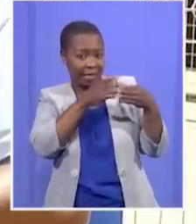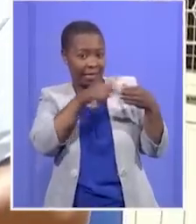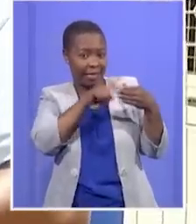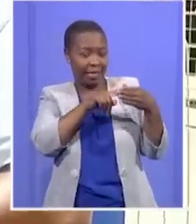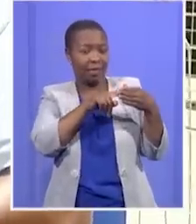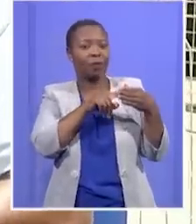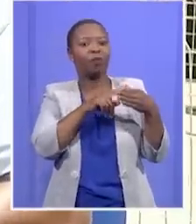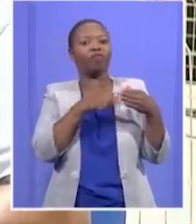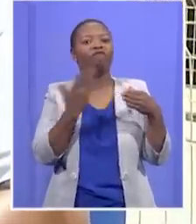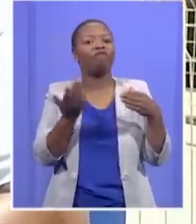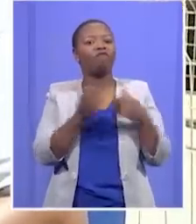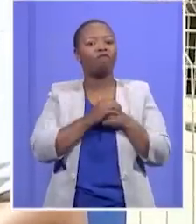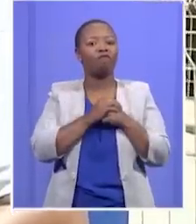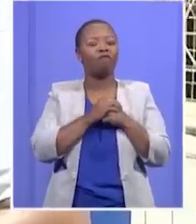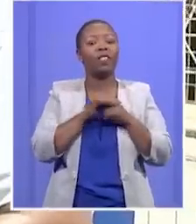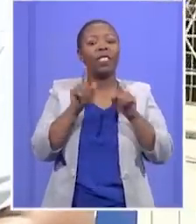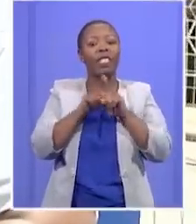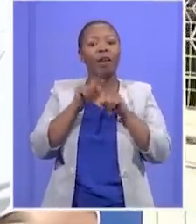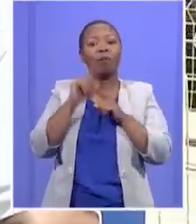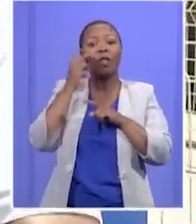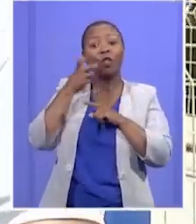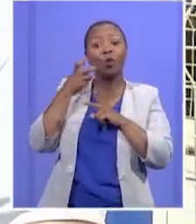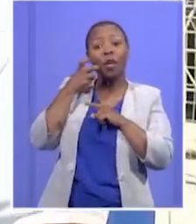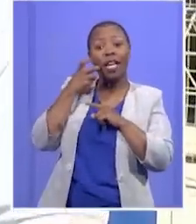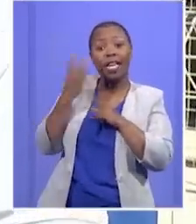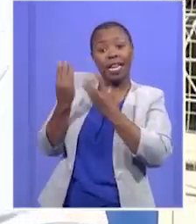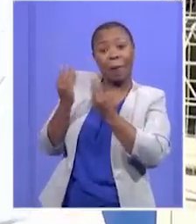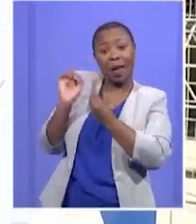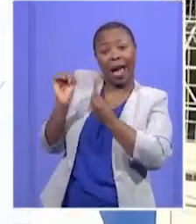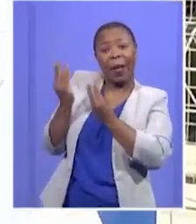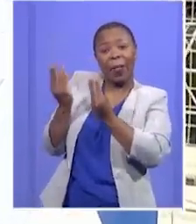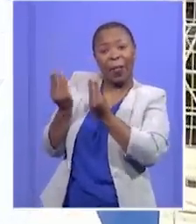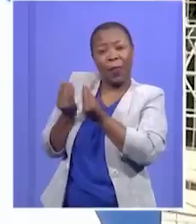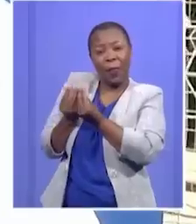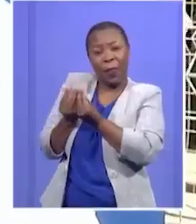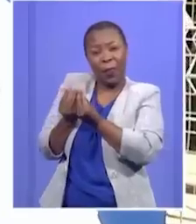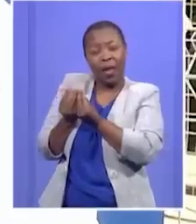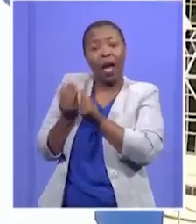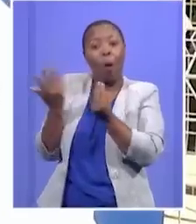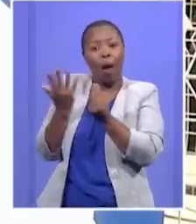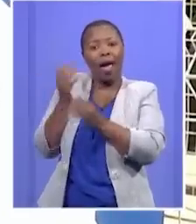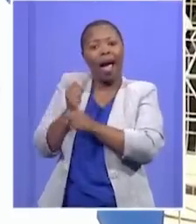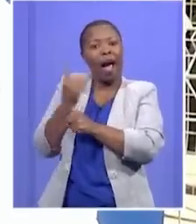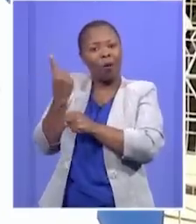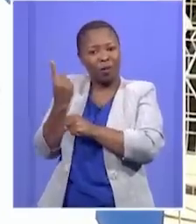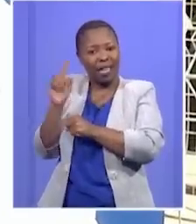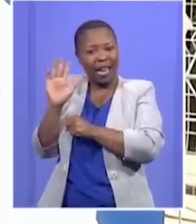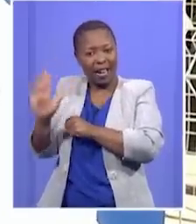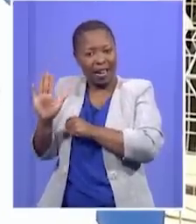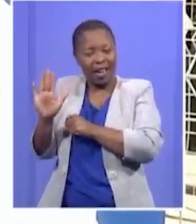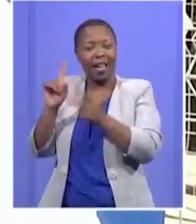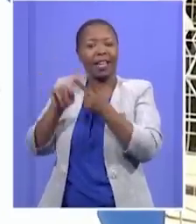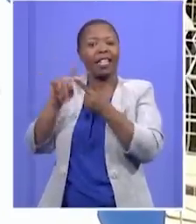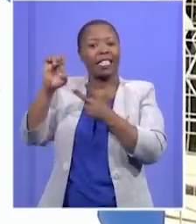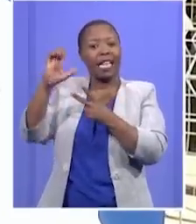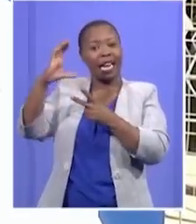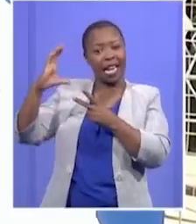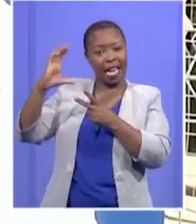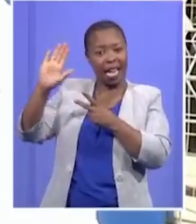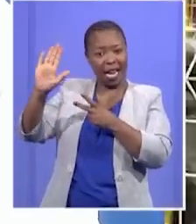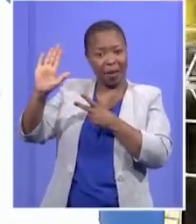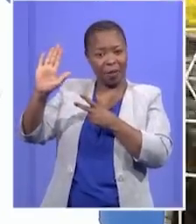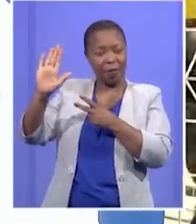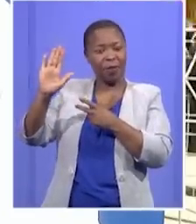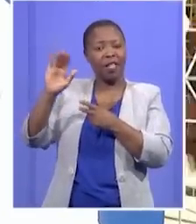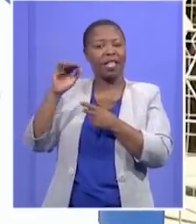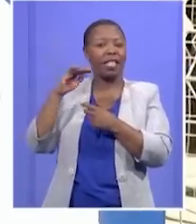numbers that Zweli Mkhize received, say in Gauteng and the Eastern Cape, I don't think it